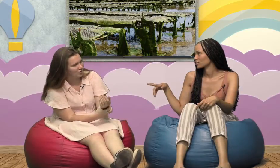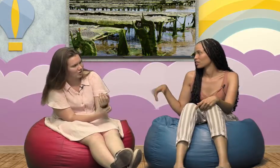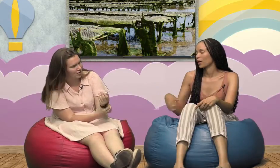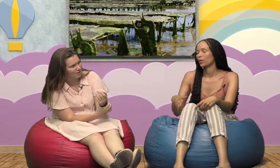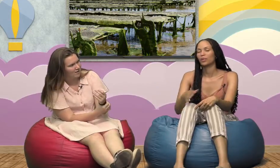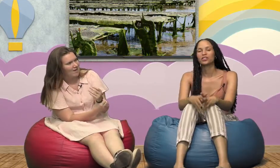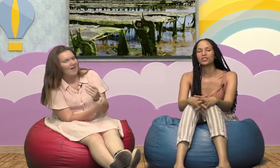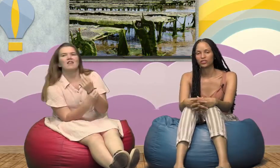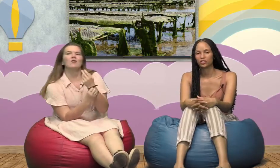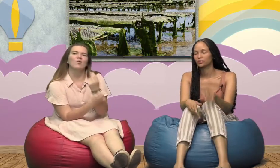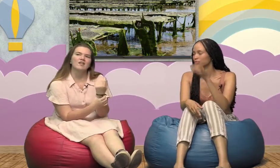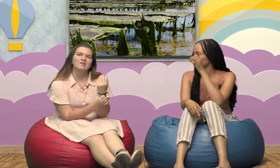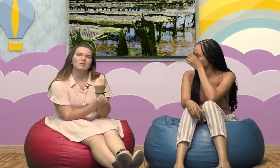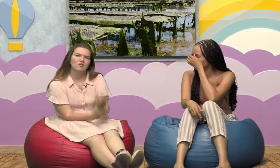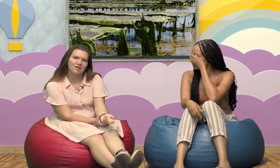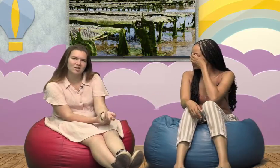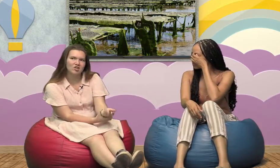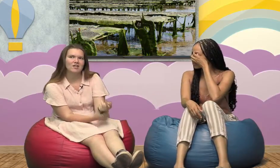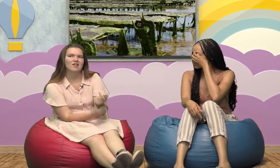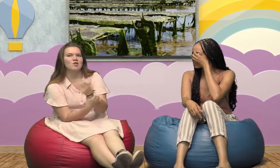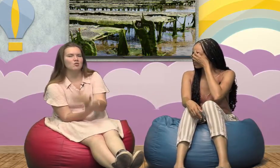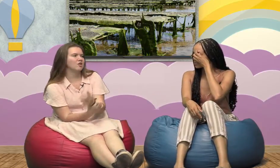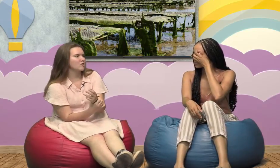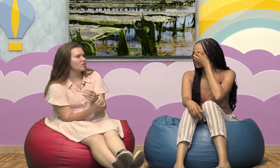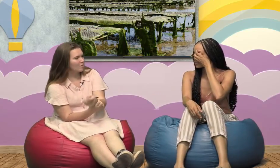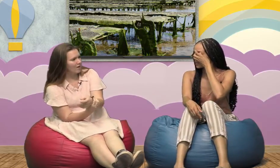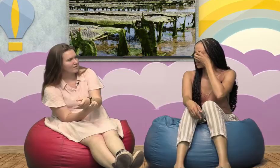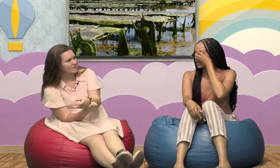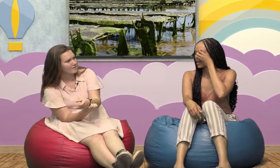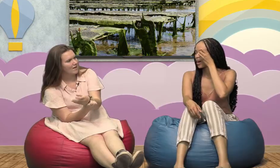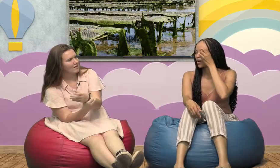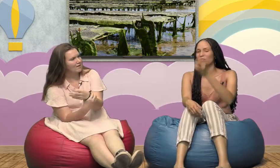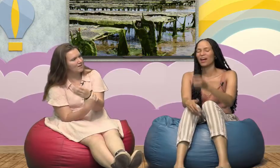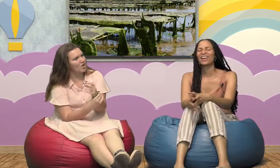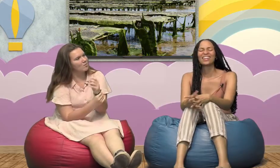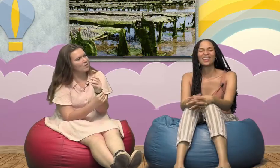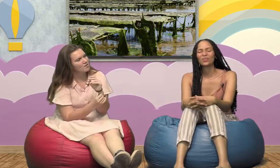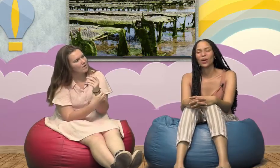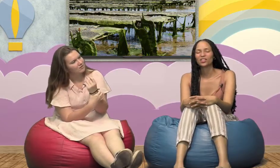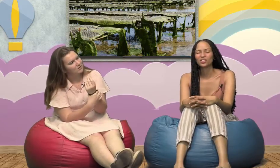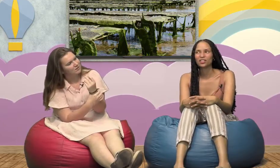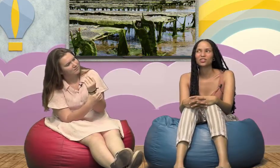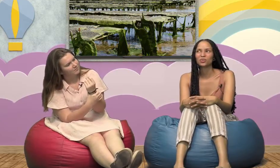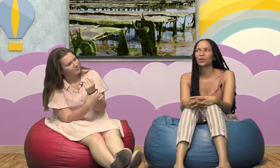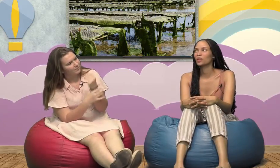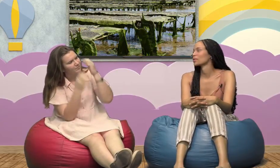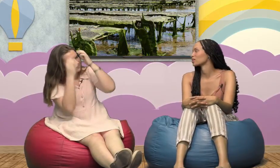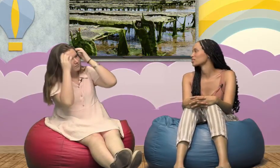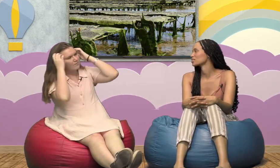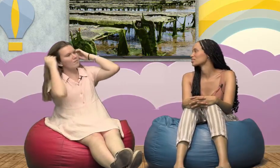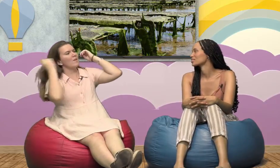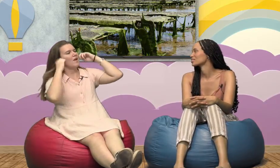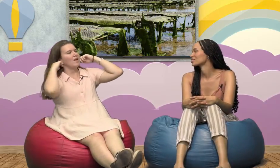uses fish. And then the waste from the fish gives nutrients to the plants. And then that's how the plants grow. What do they do with